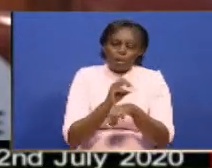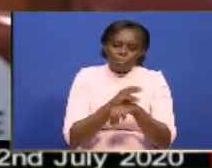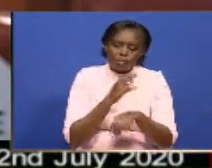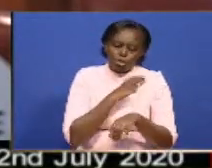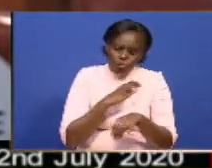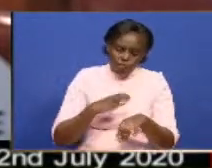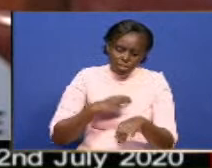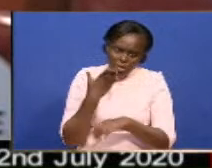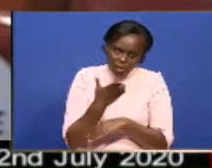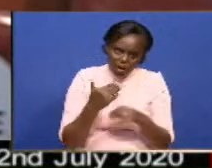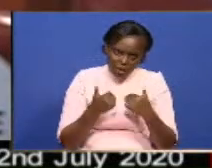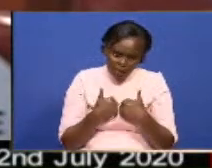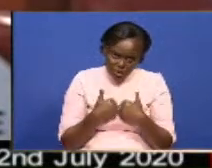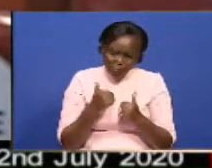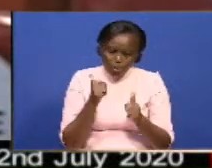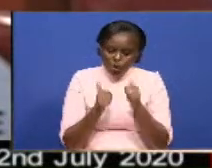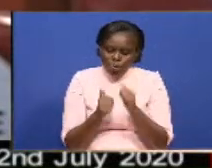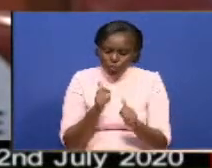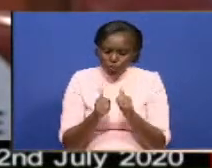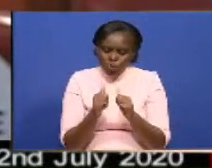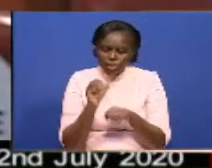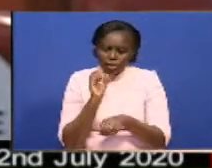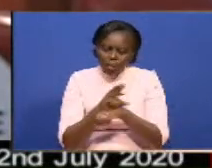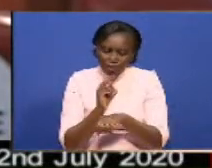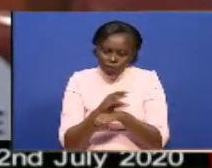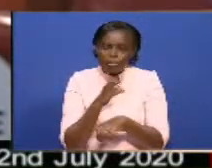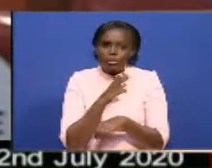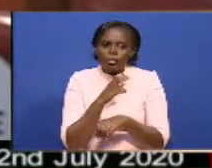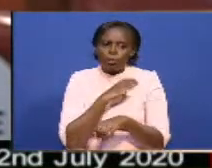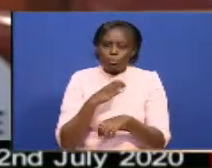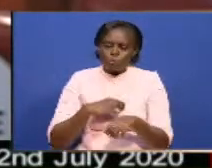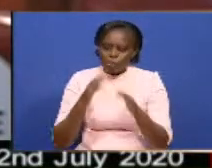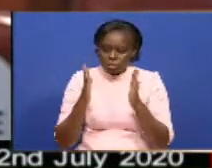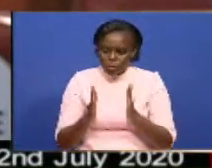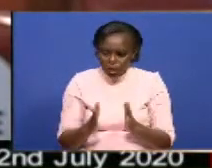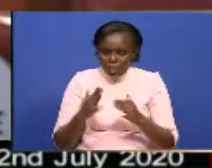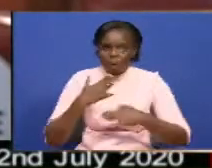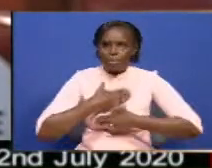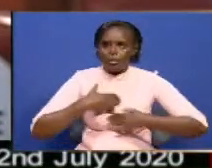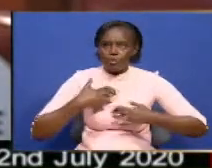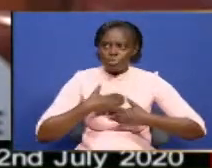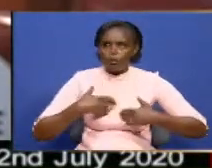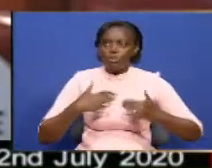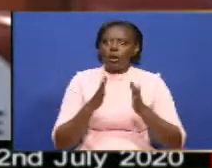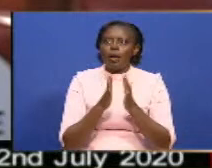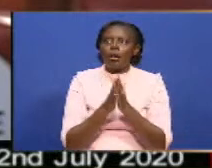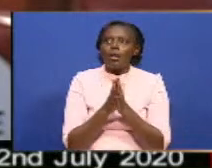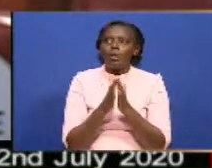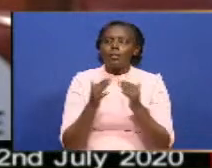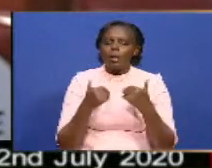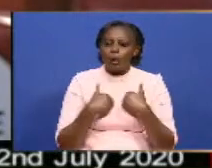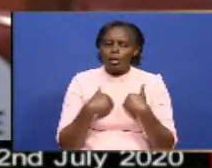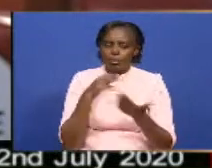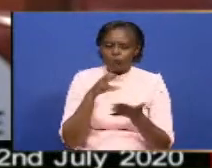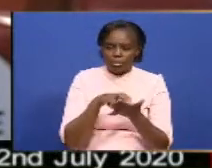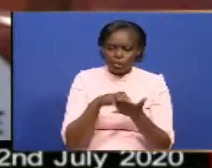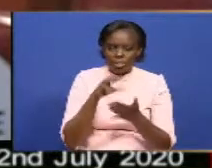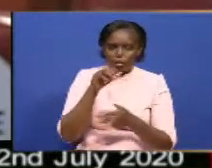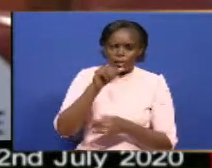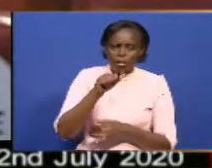committee which actually advises the Commissioner for Refugees, and it has a status